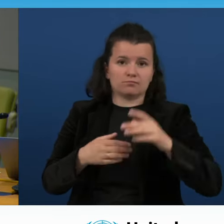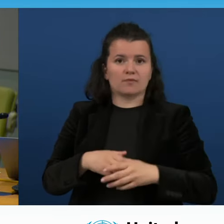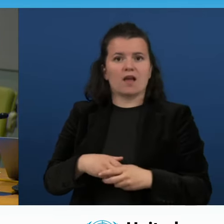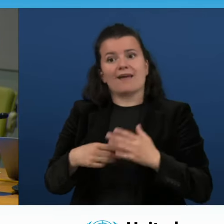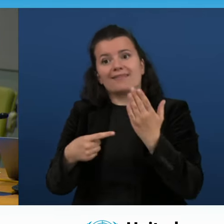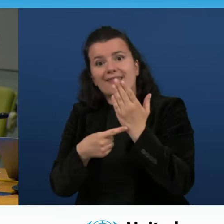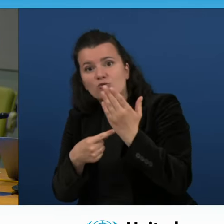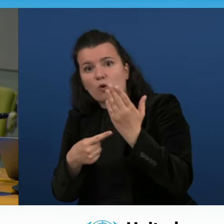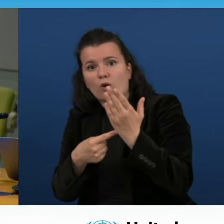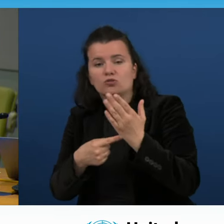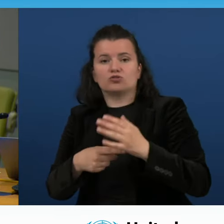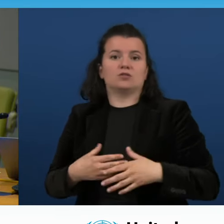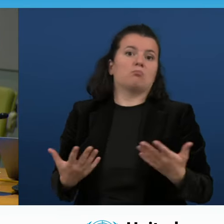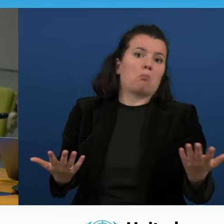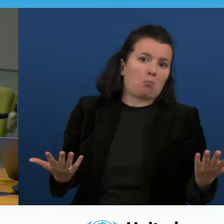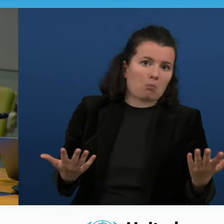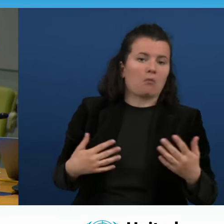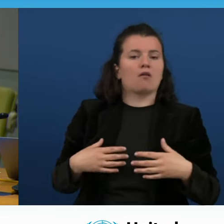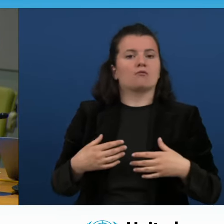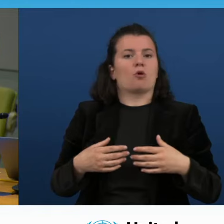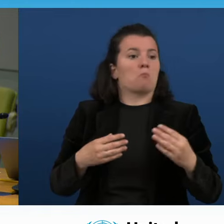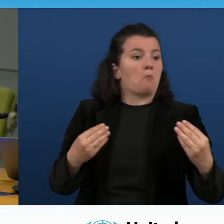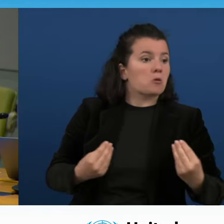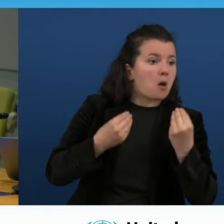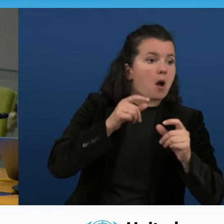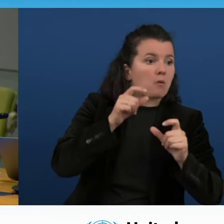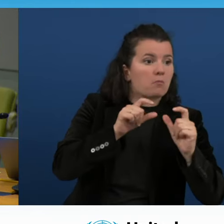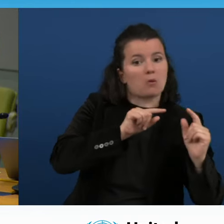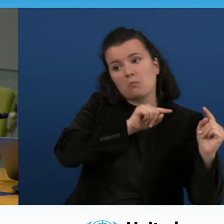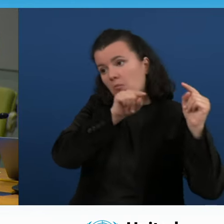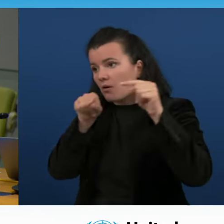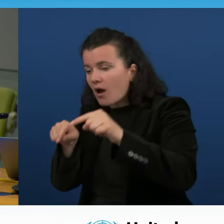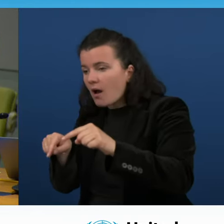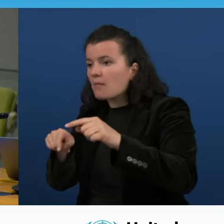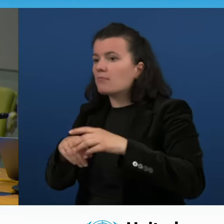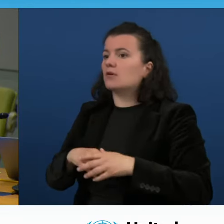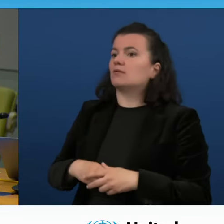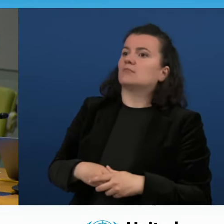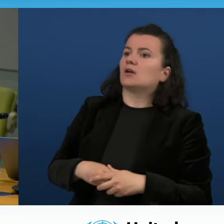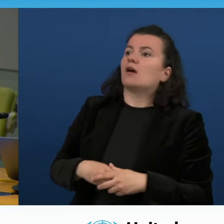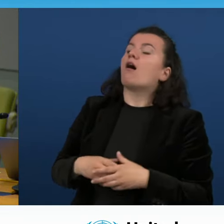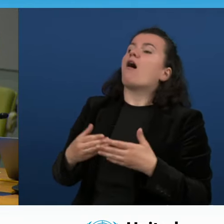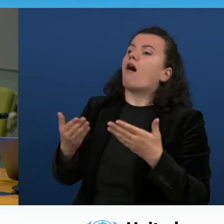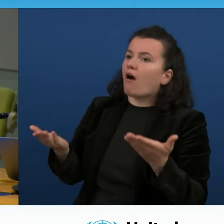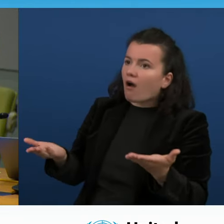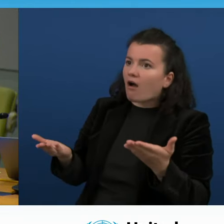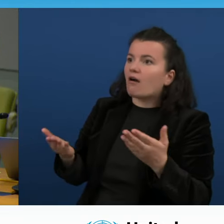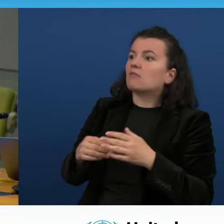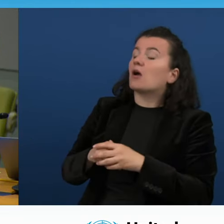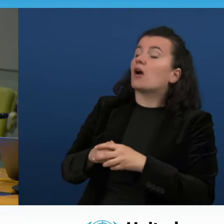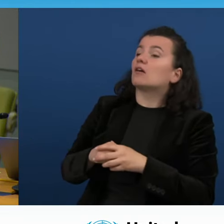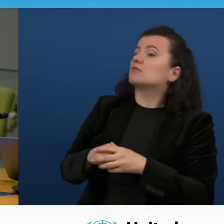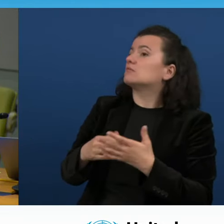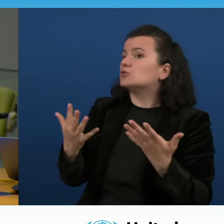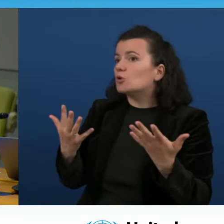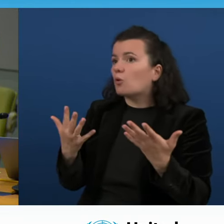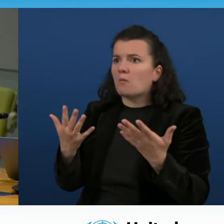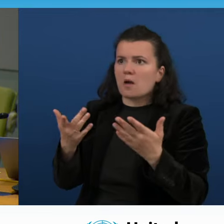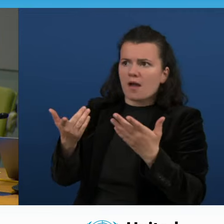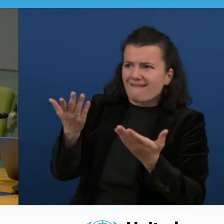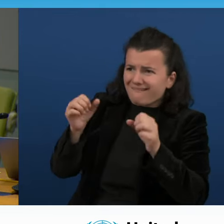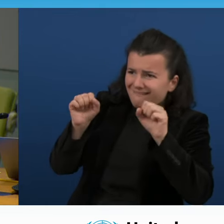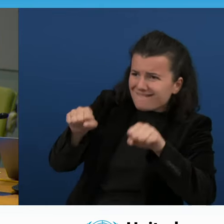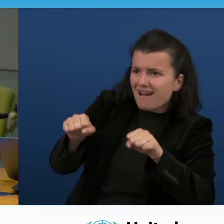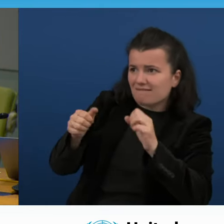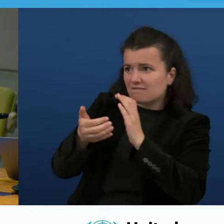platforms and provide a meaningful platform for young people to be able to pick skills and knowledge